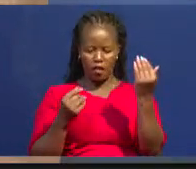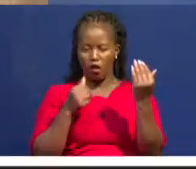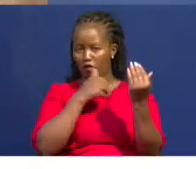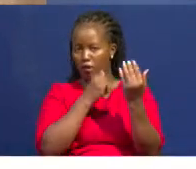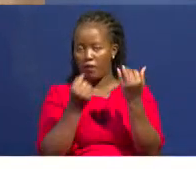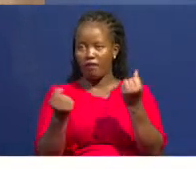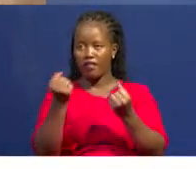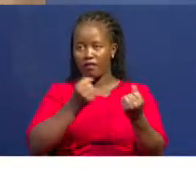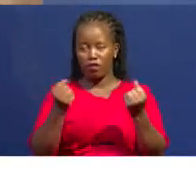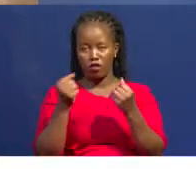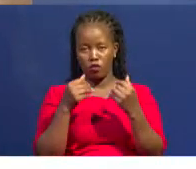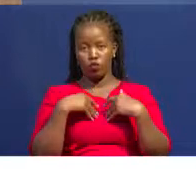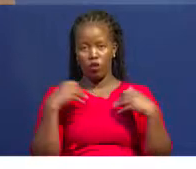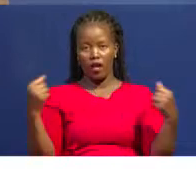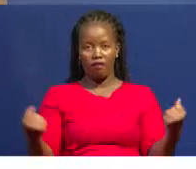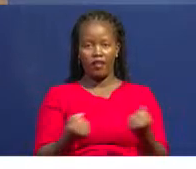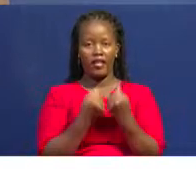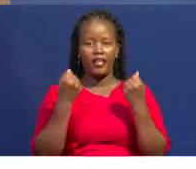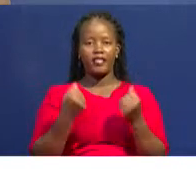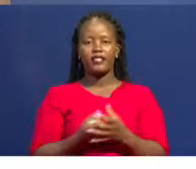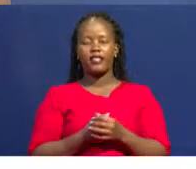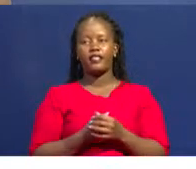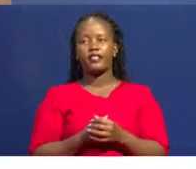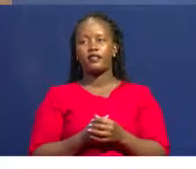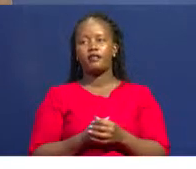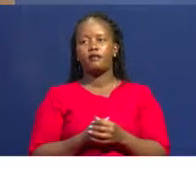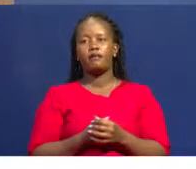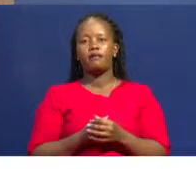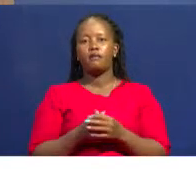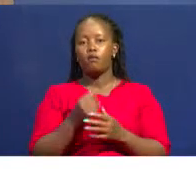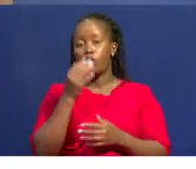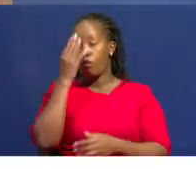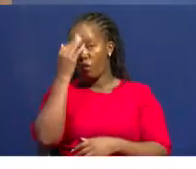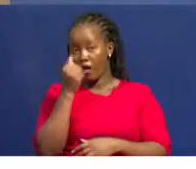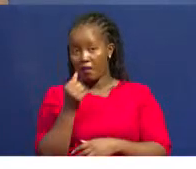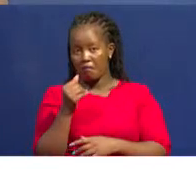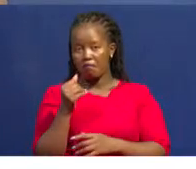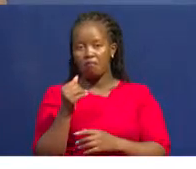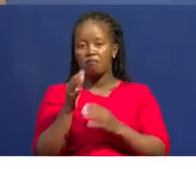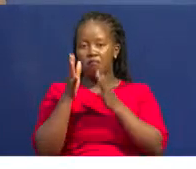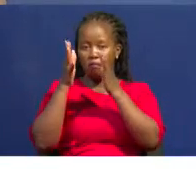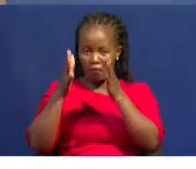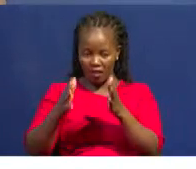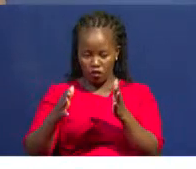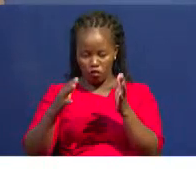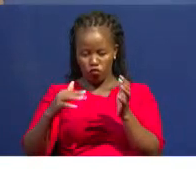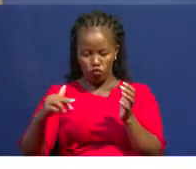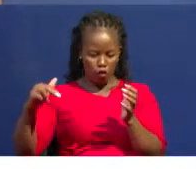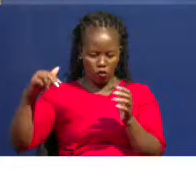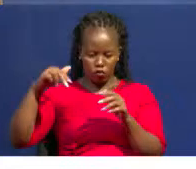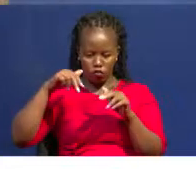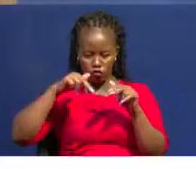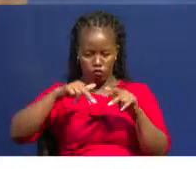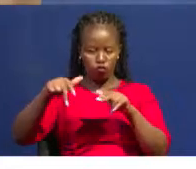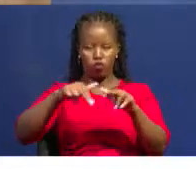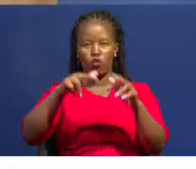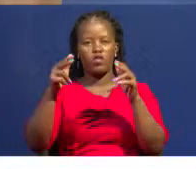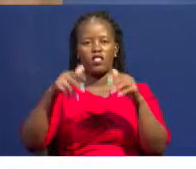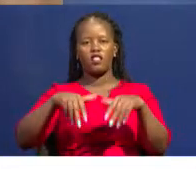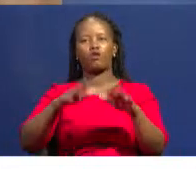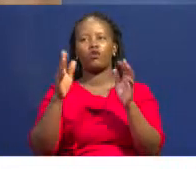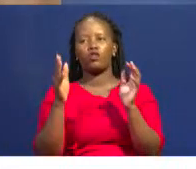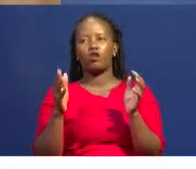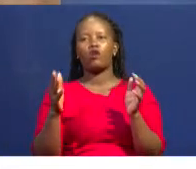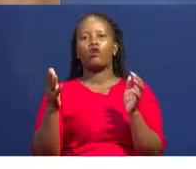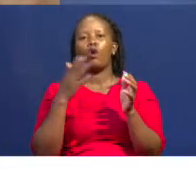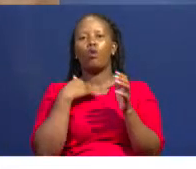side mirror for the matatu is an accident. Because this person was crossing, he just wants to be hit by